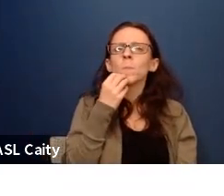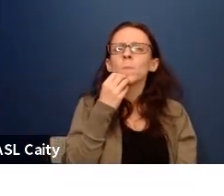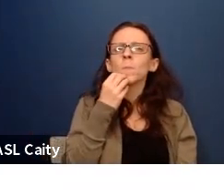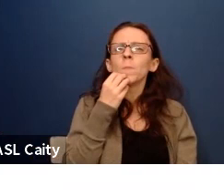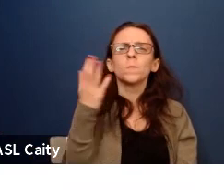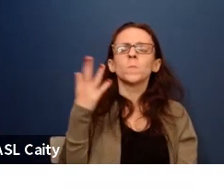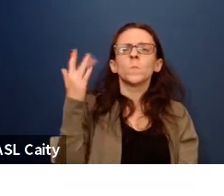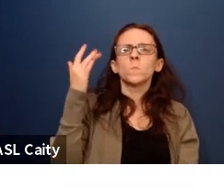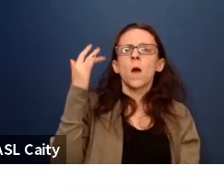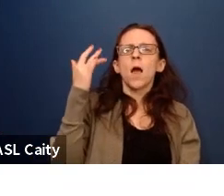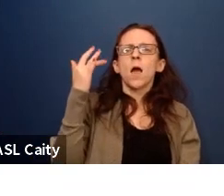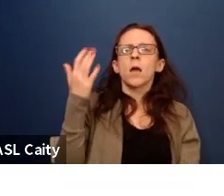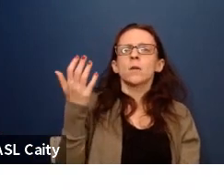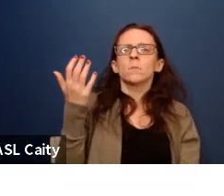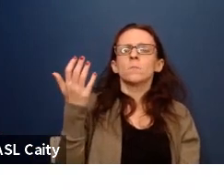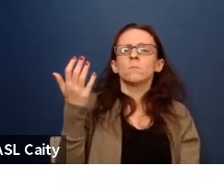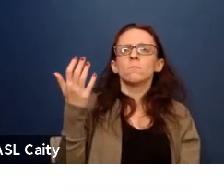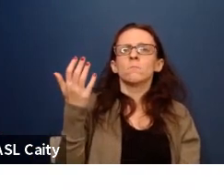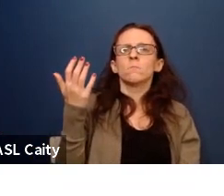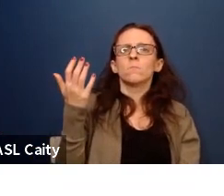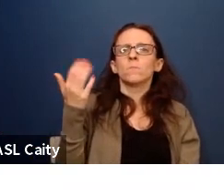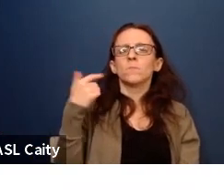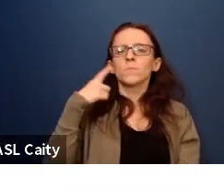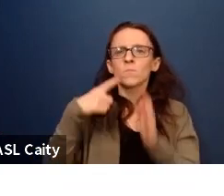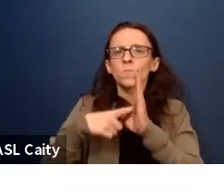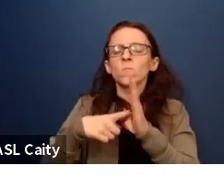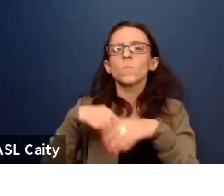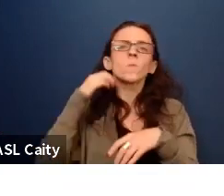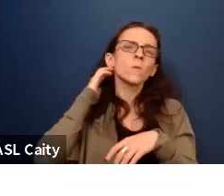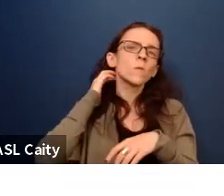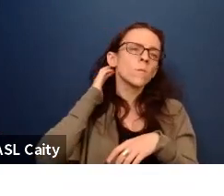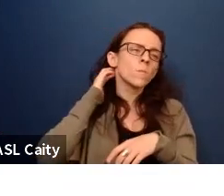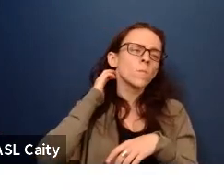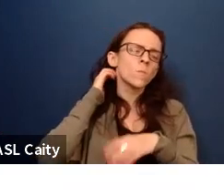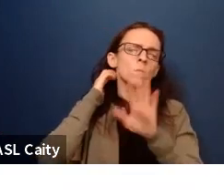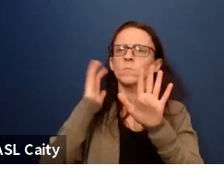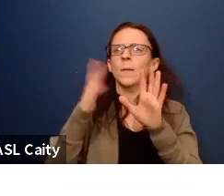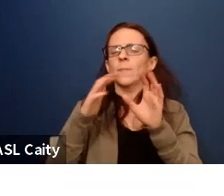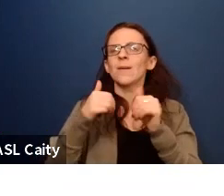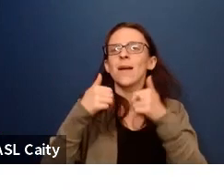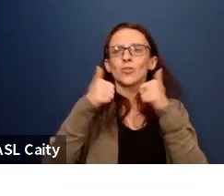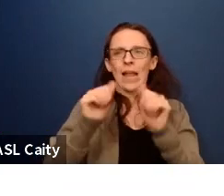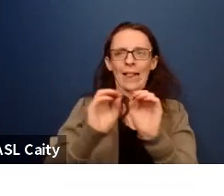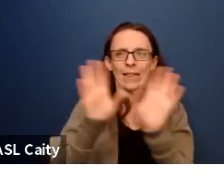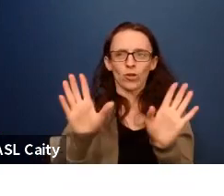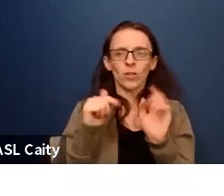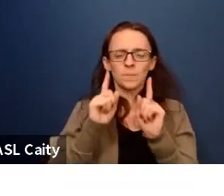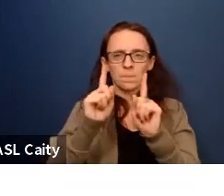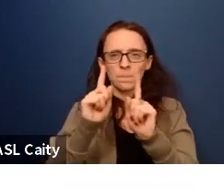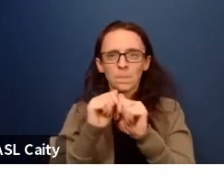300 students in tier, let me see if I can say this right.